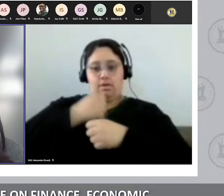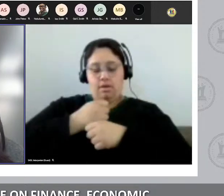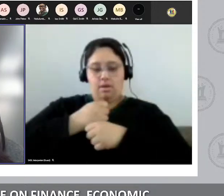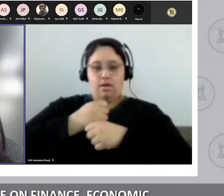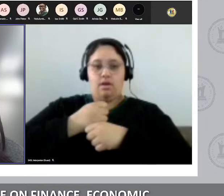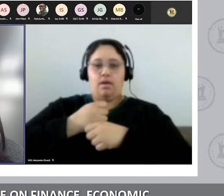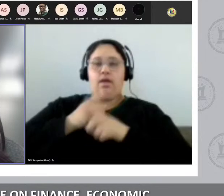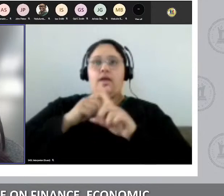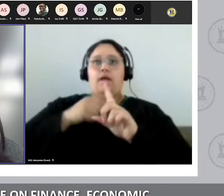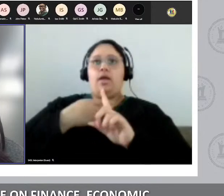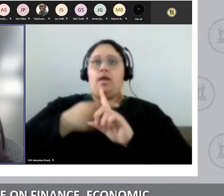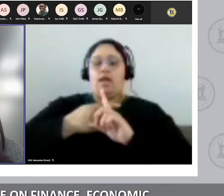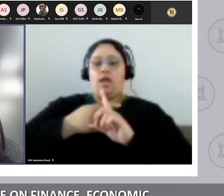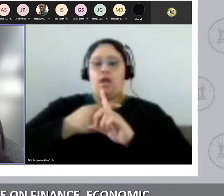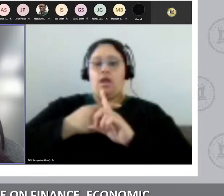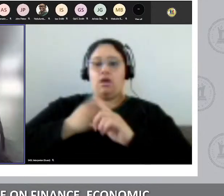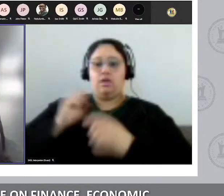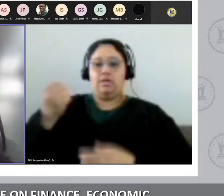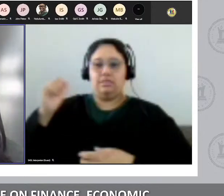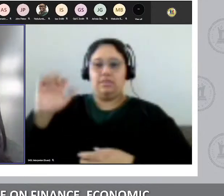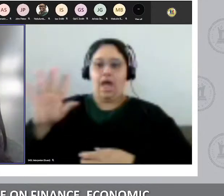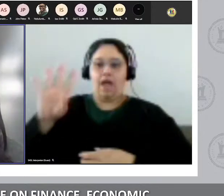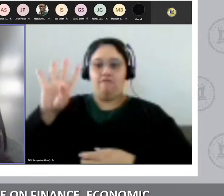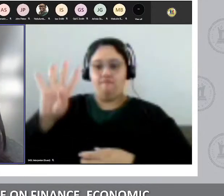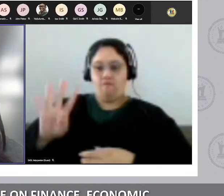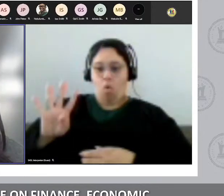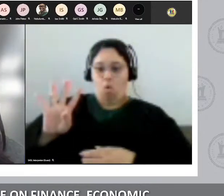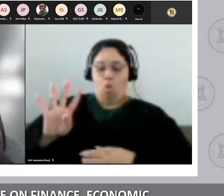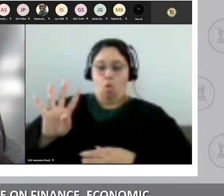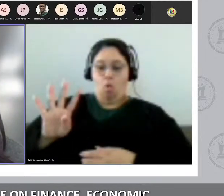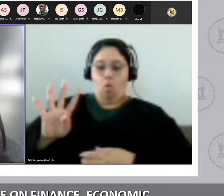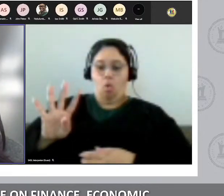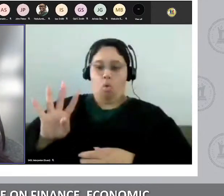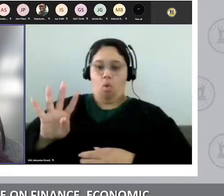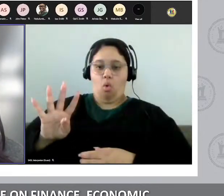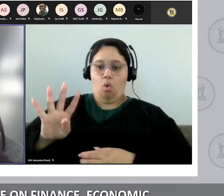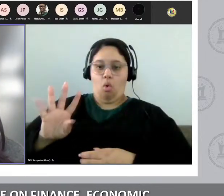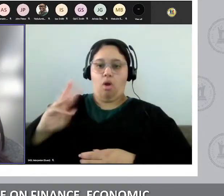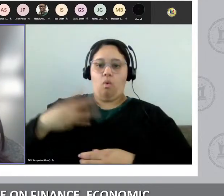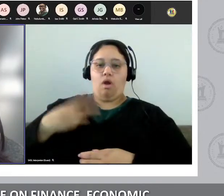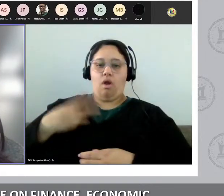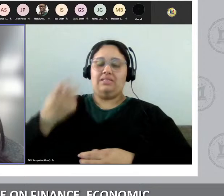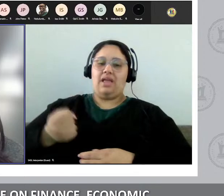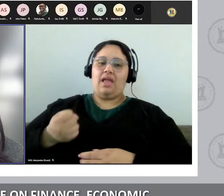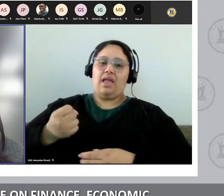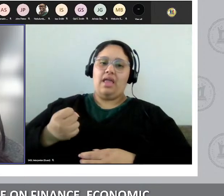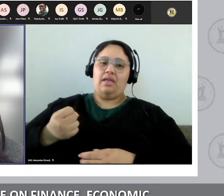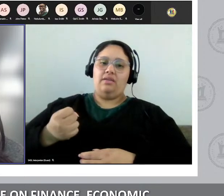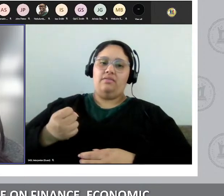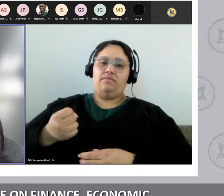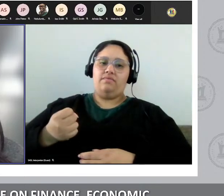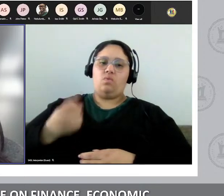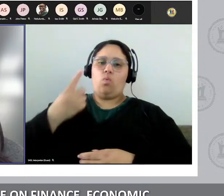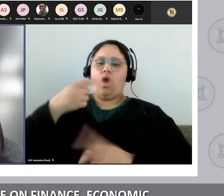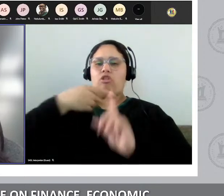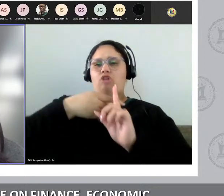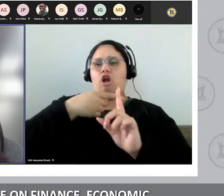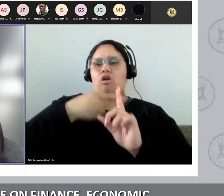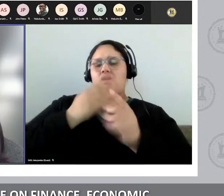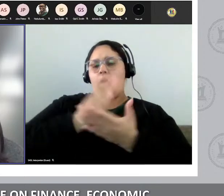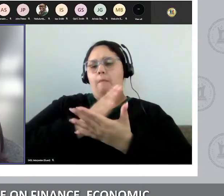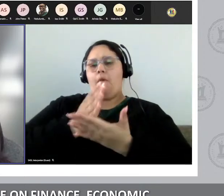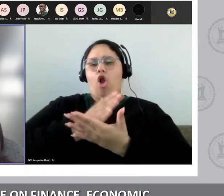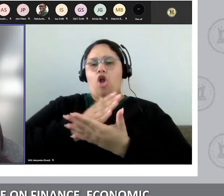then on slide 4, there was mention of one of the targets being